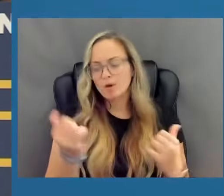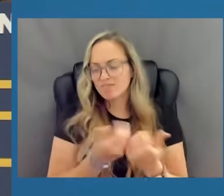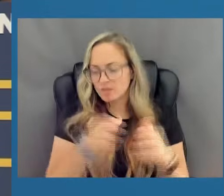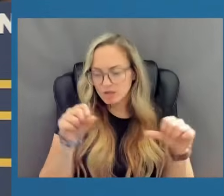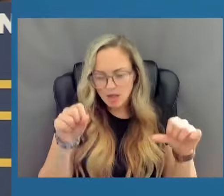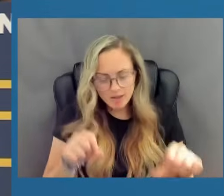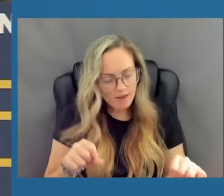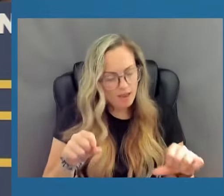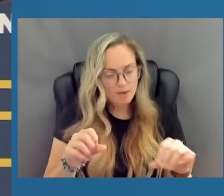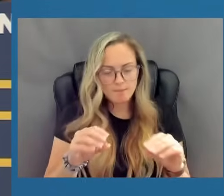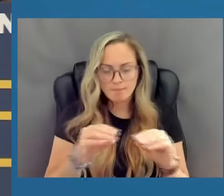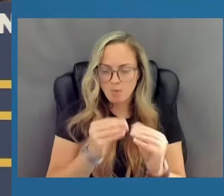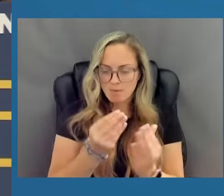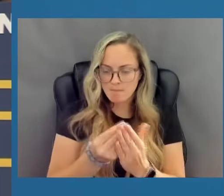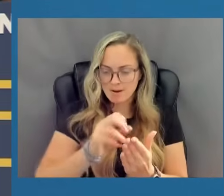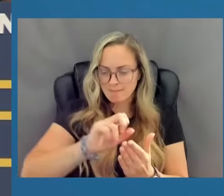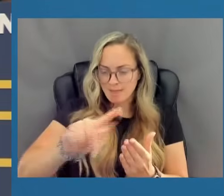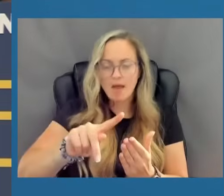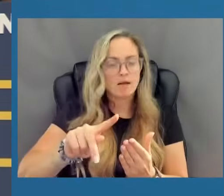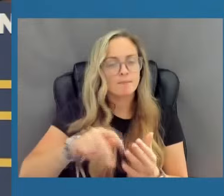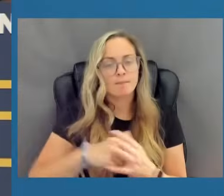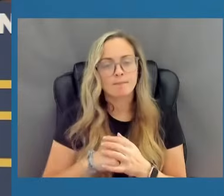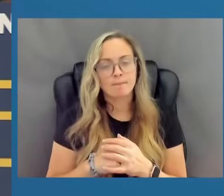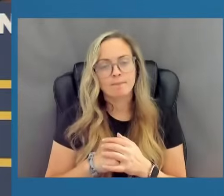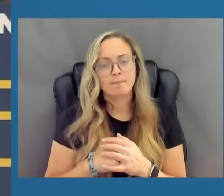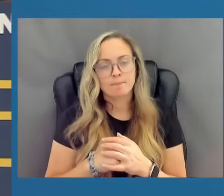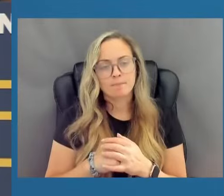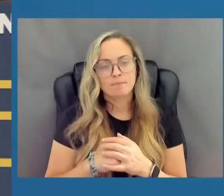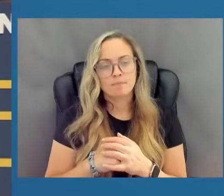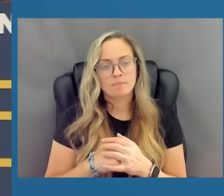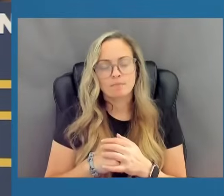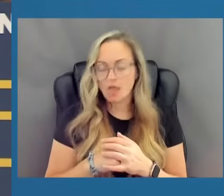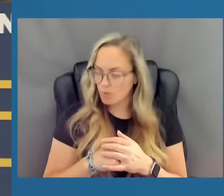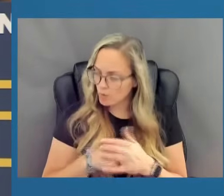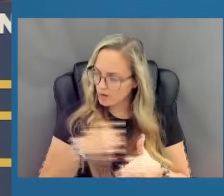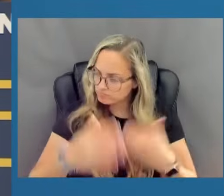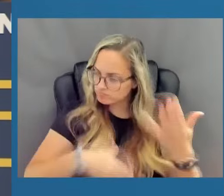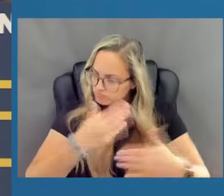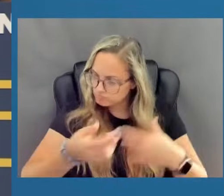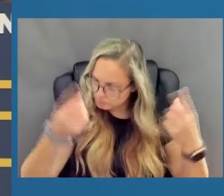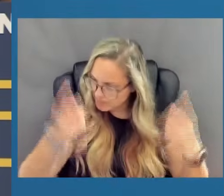put more money back in your pockets. And we rolled it out. We rolled it out.